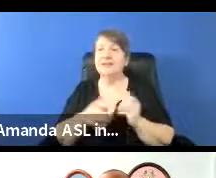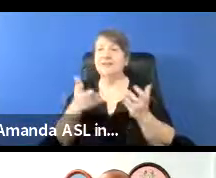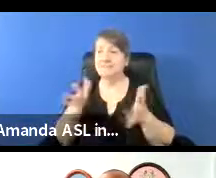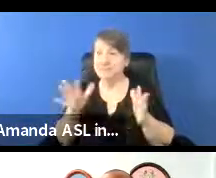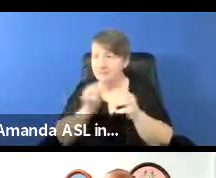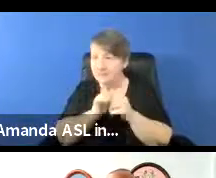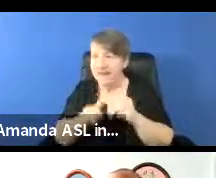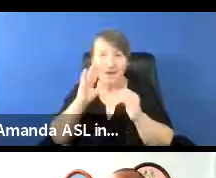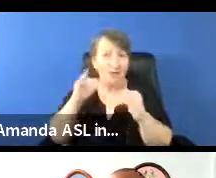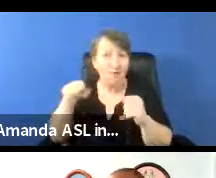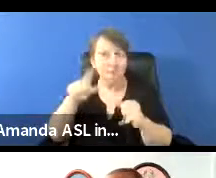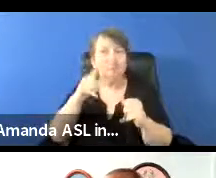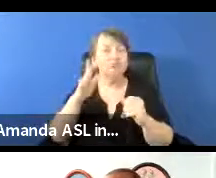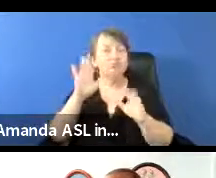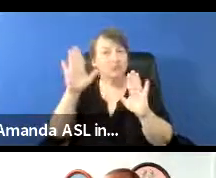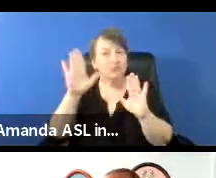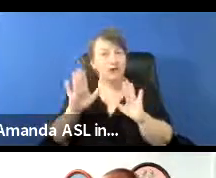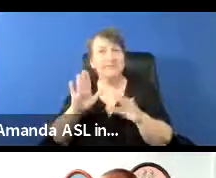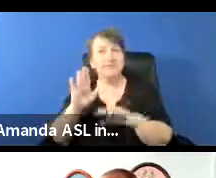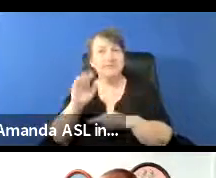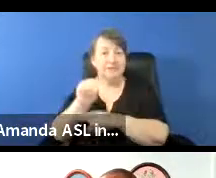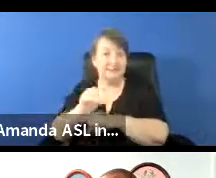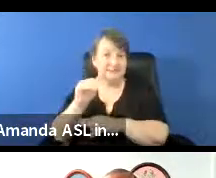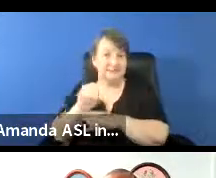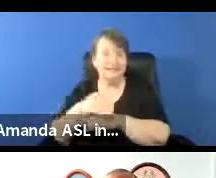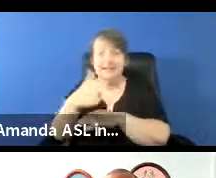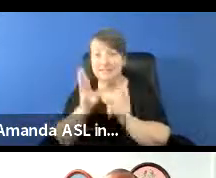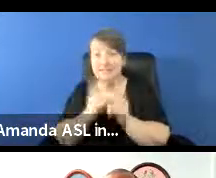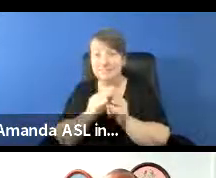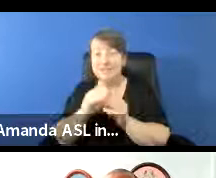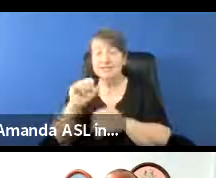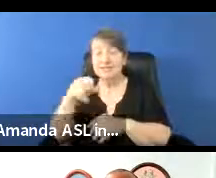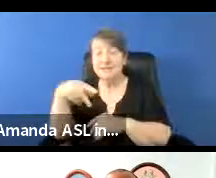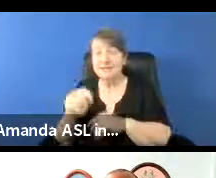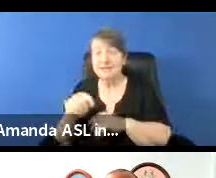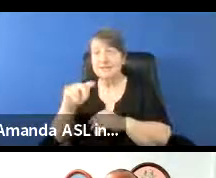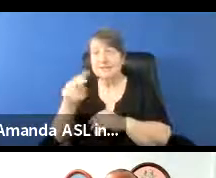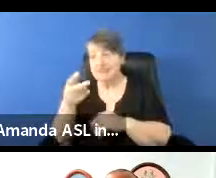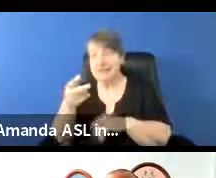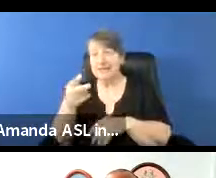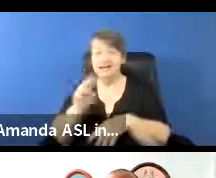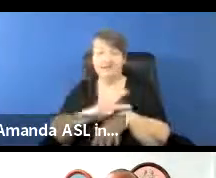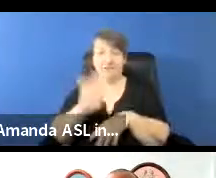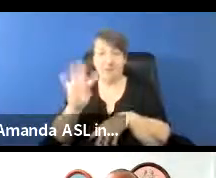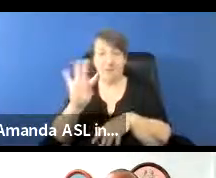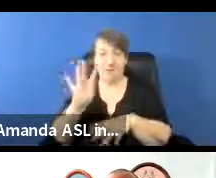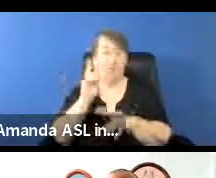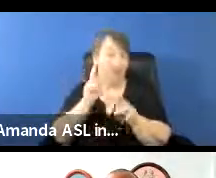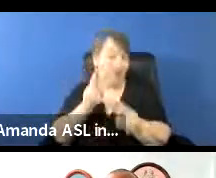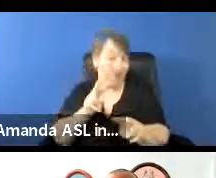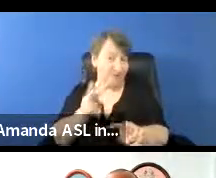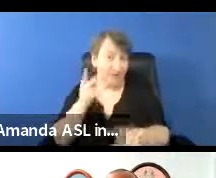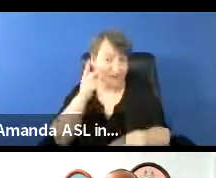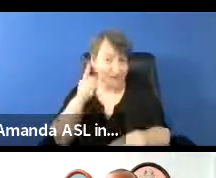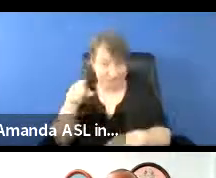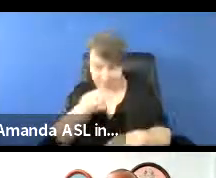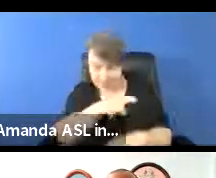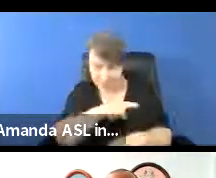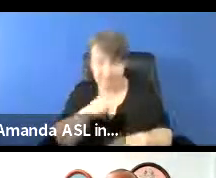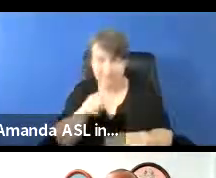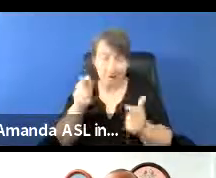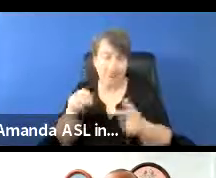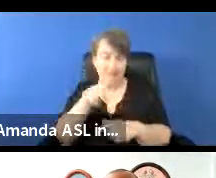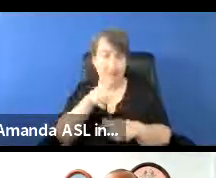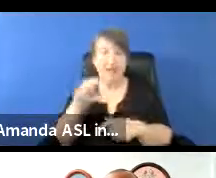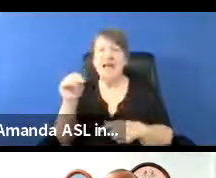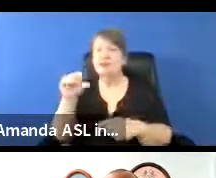a wonderful rest of the evening. Next meeting will be September 2nd, 4 o'clock. Look forward to seeing you all. And also